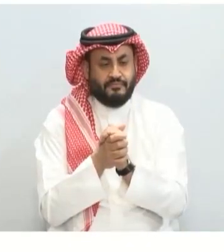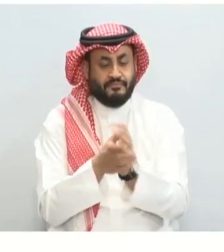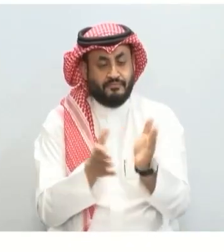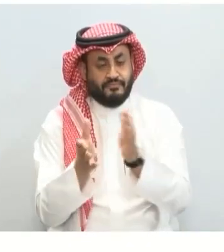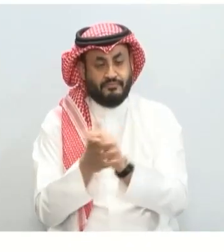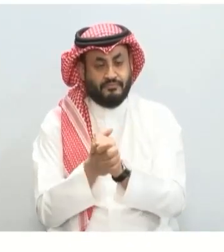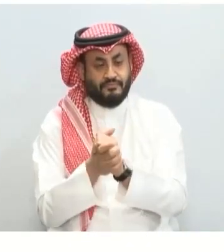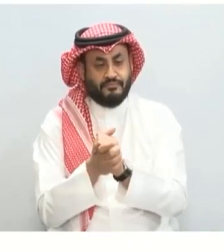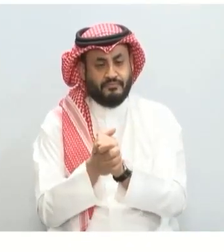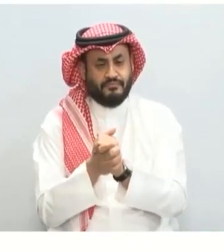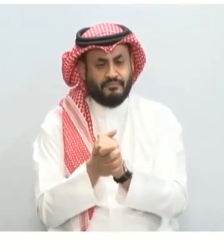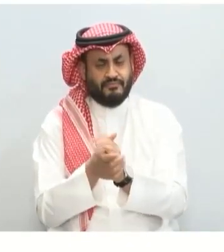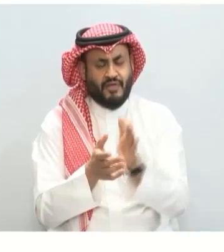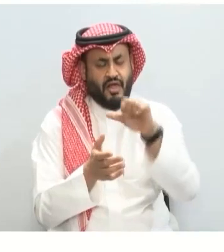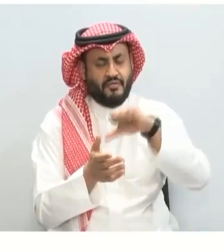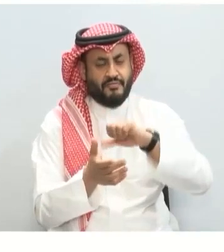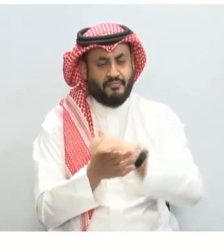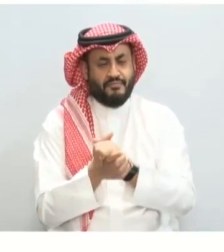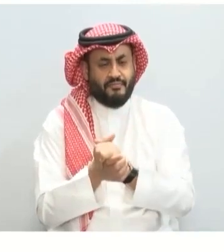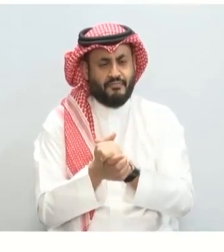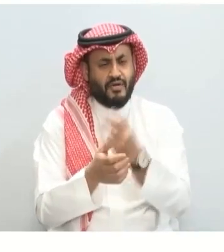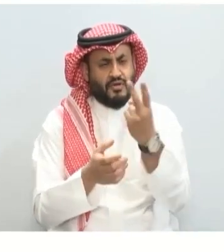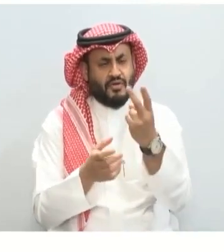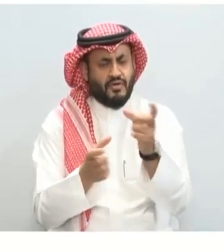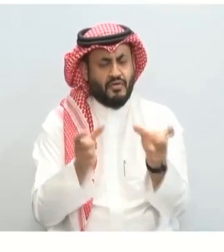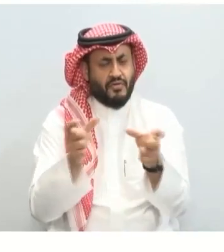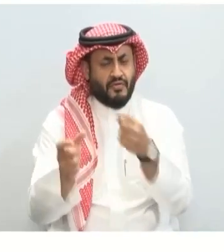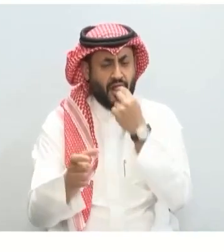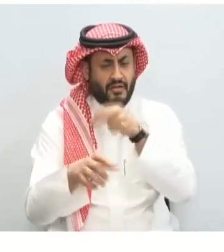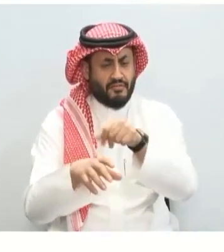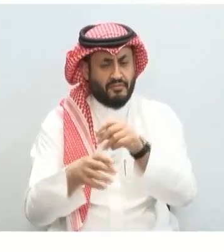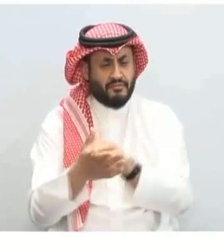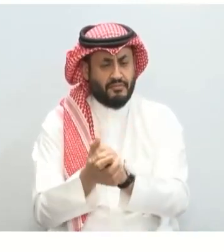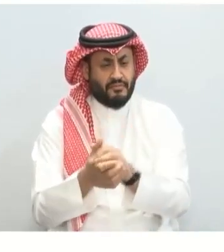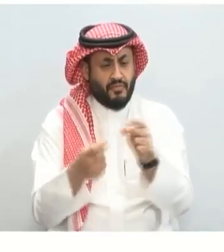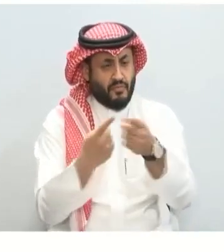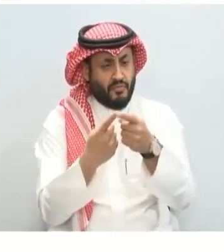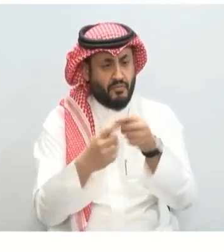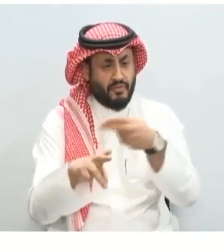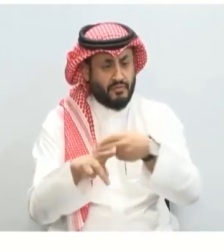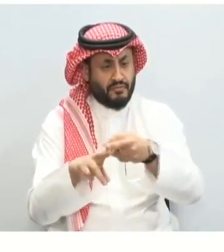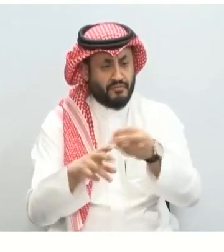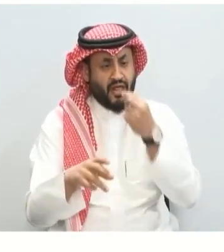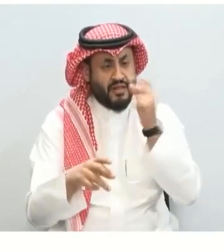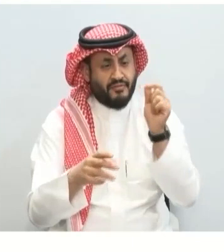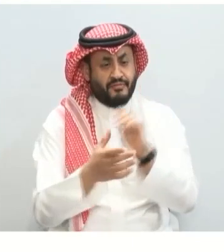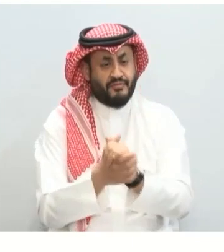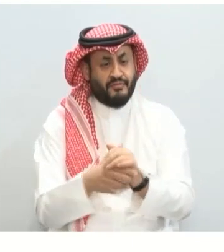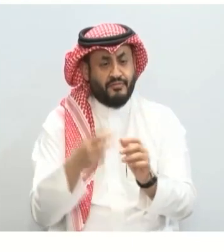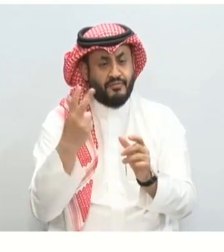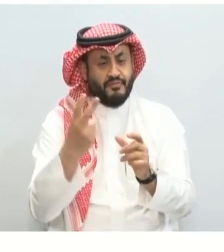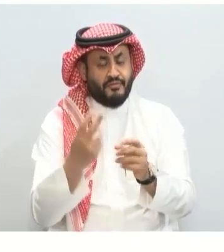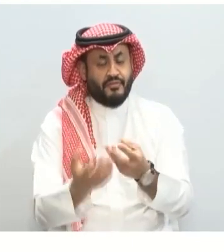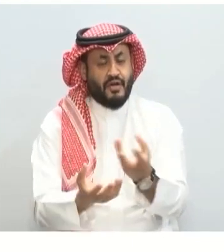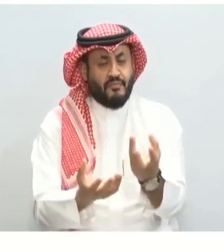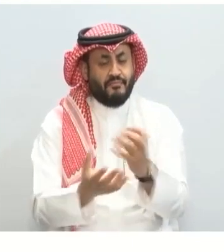Fadwa, oh, that's a shame. I made two different desserts. One is a chocolate raspberry cake and the other is almond cream